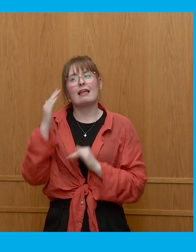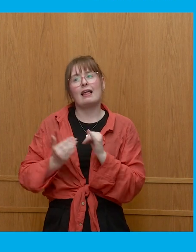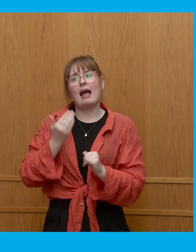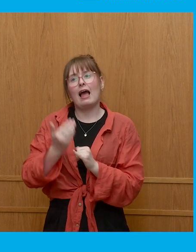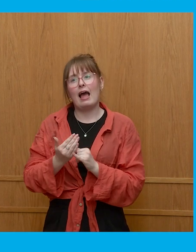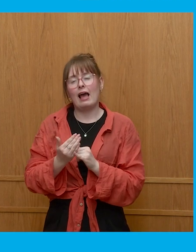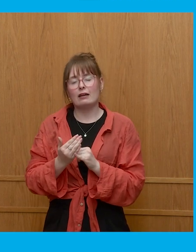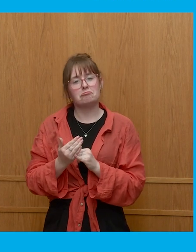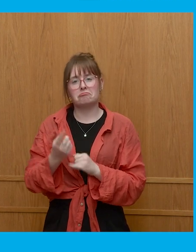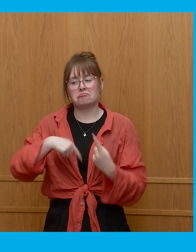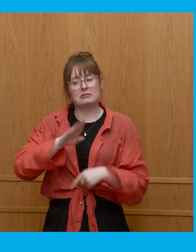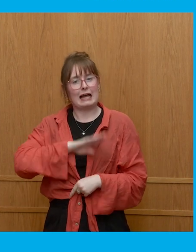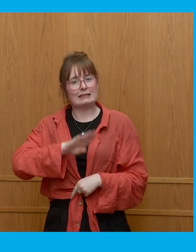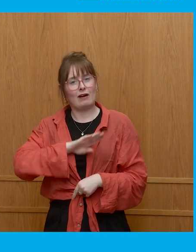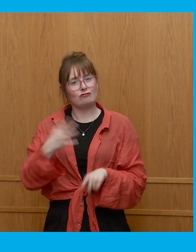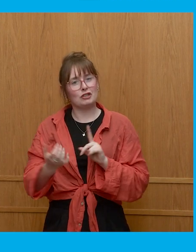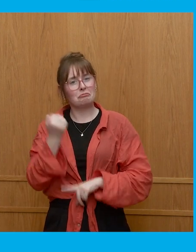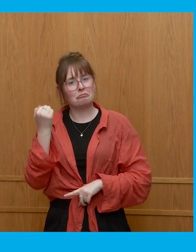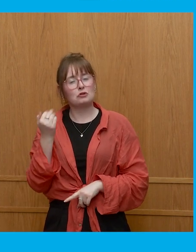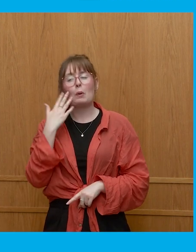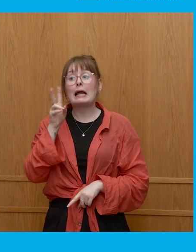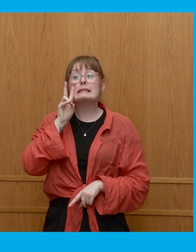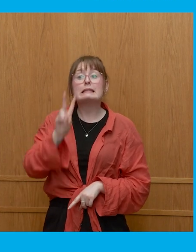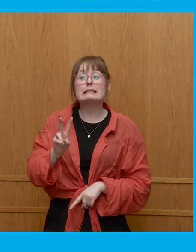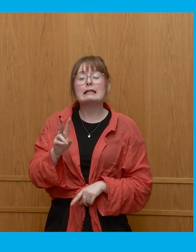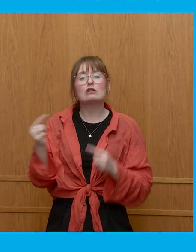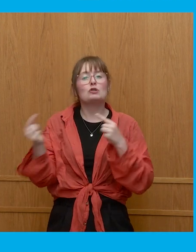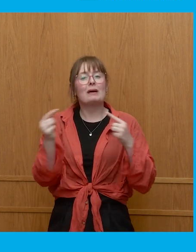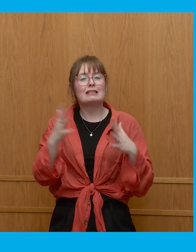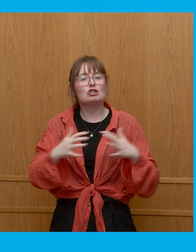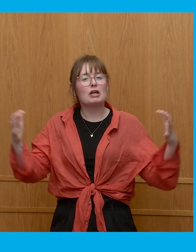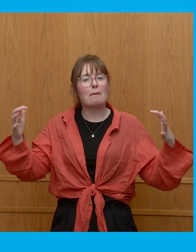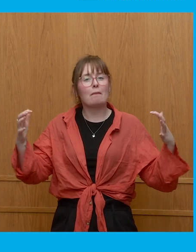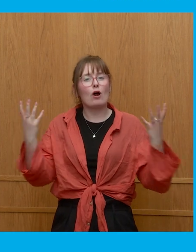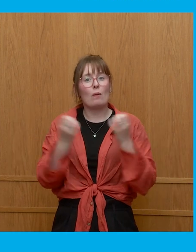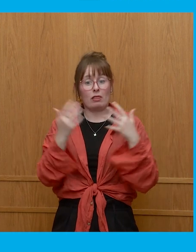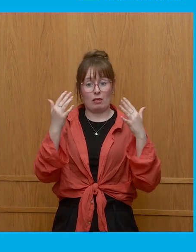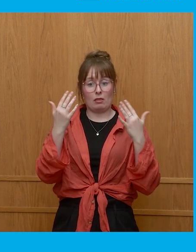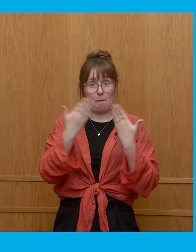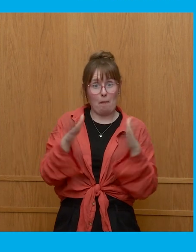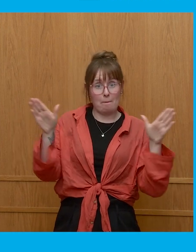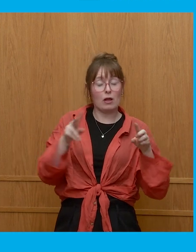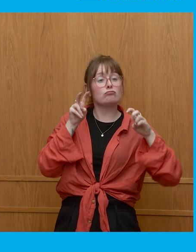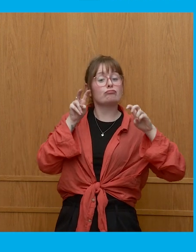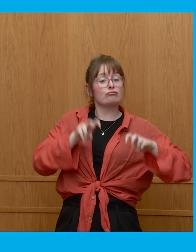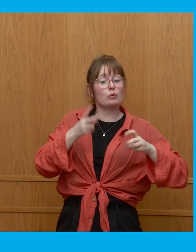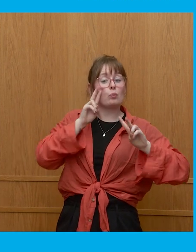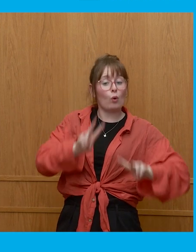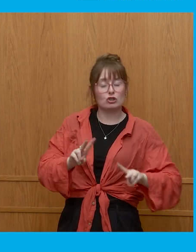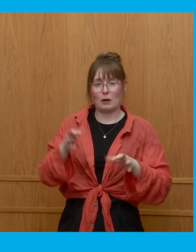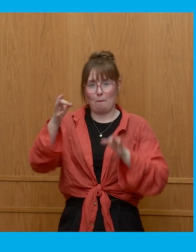quite satisfactory. So whenever I see the debating chamber with the public part and the politician part,